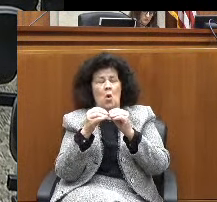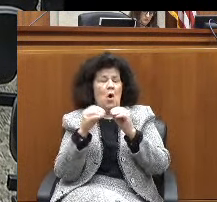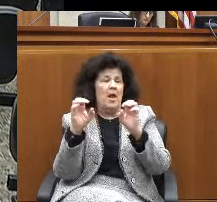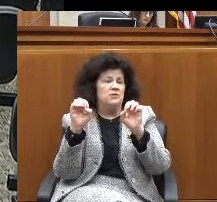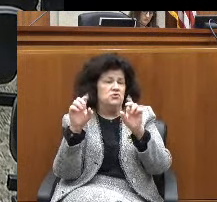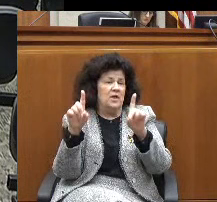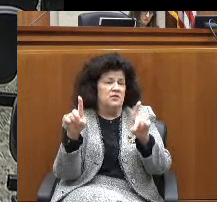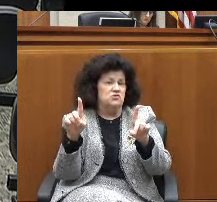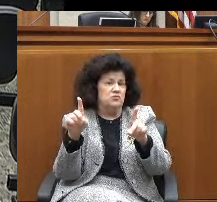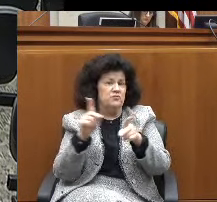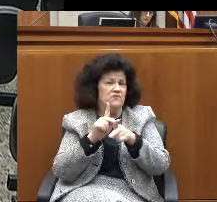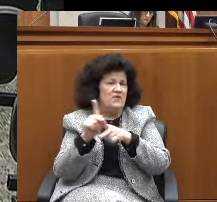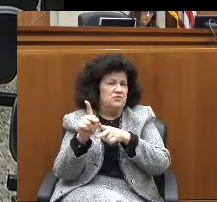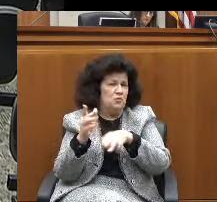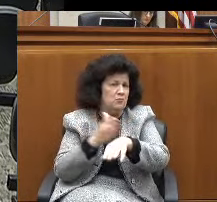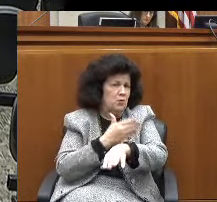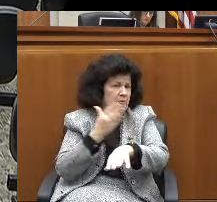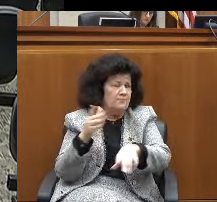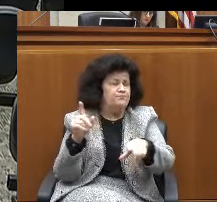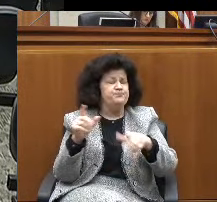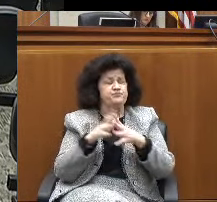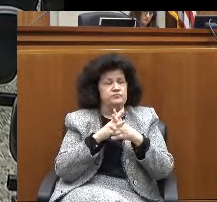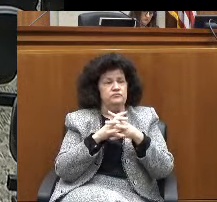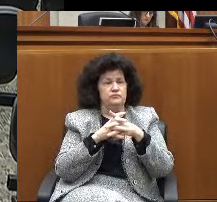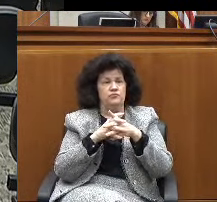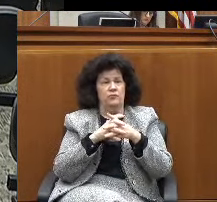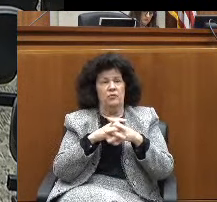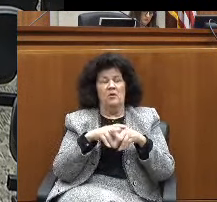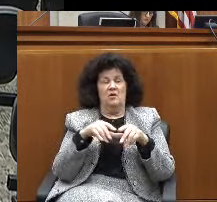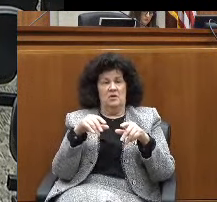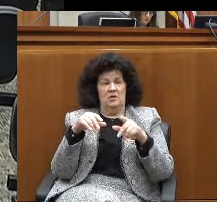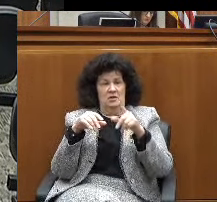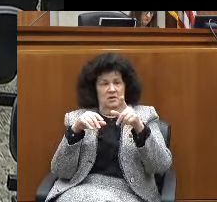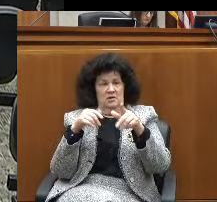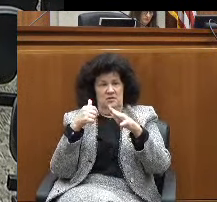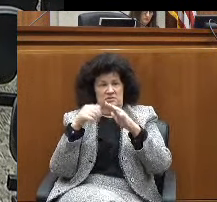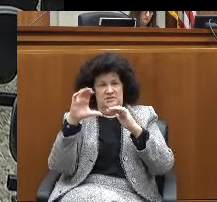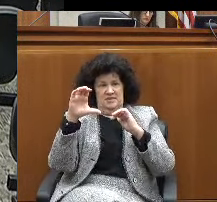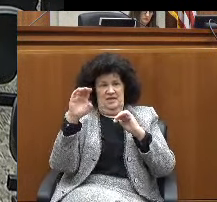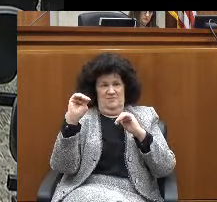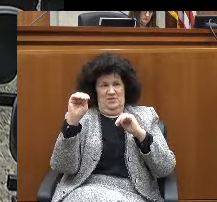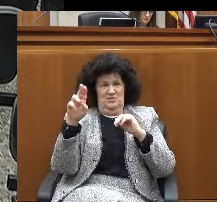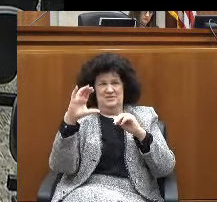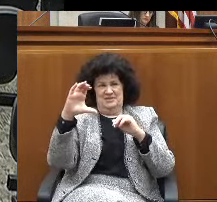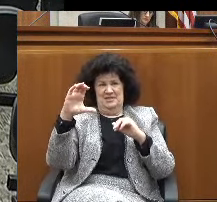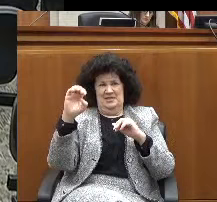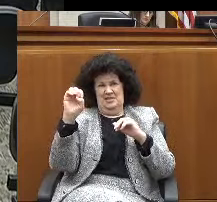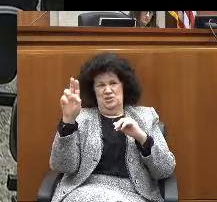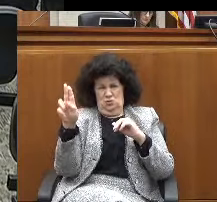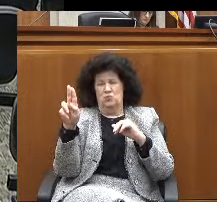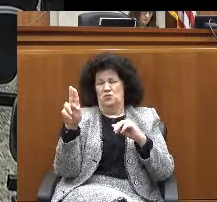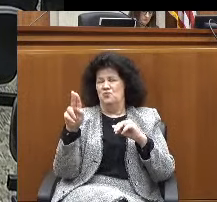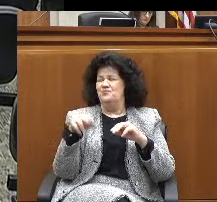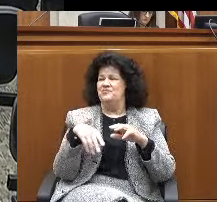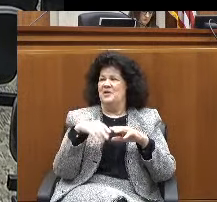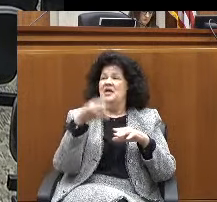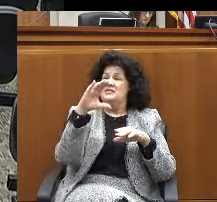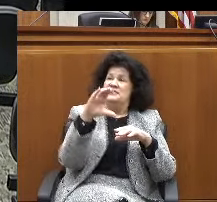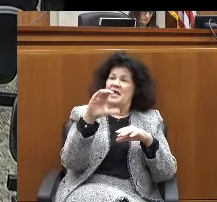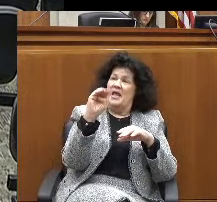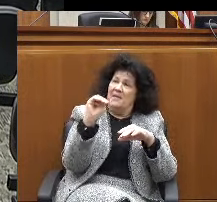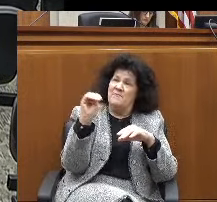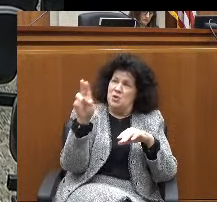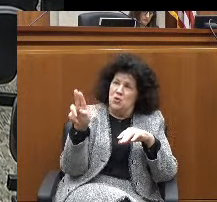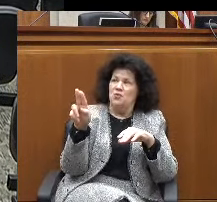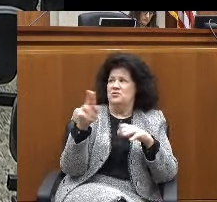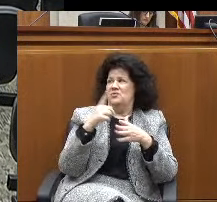part of it as well? Okay. So, we CMUs, do y'all call them CMUs? CEUs? Yes, okay. CMUs is